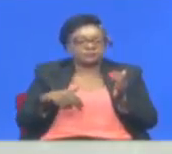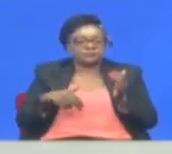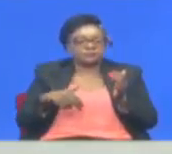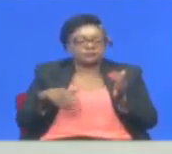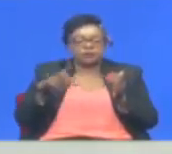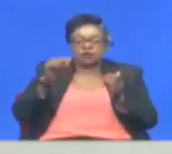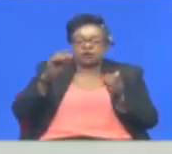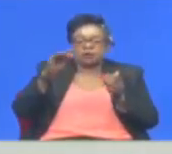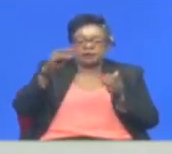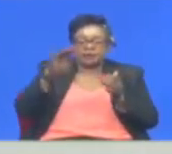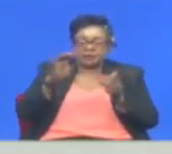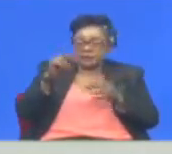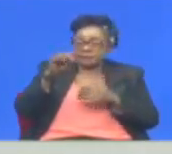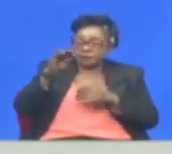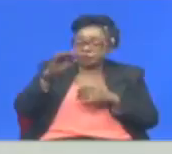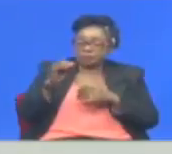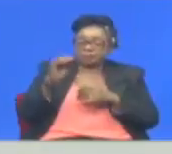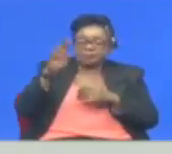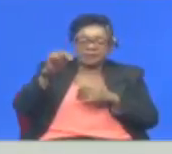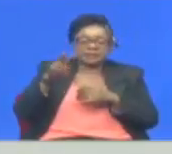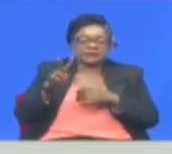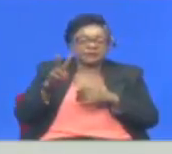Lokeder Natiom, NTV.